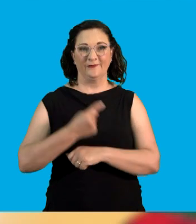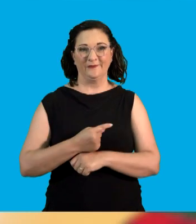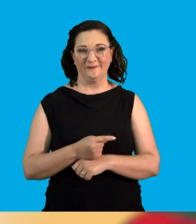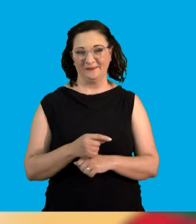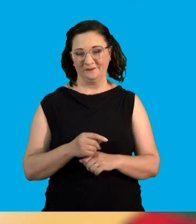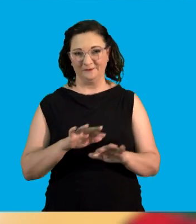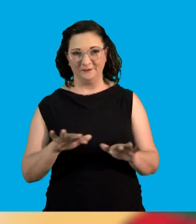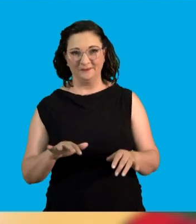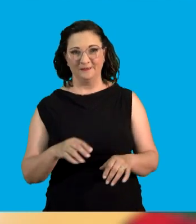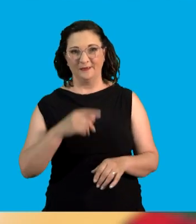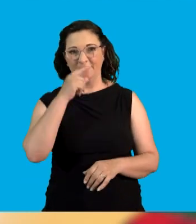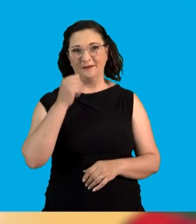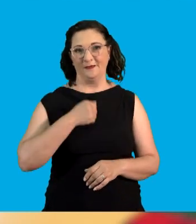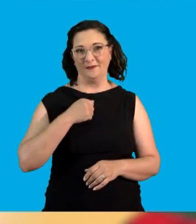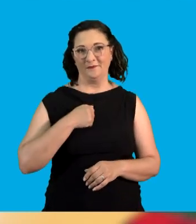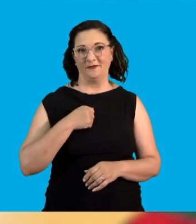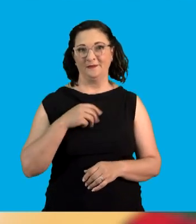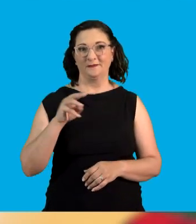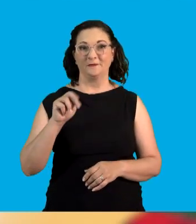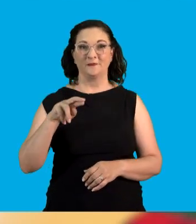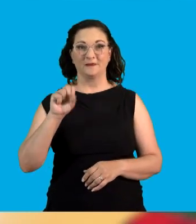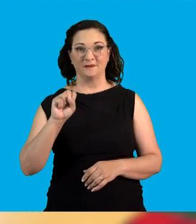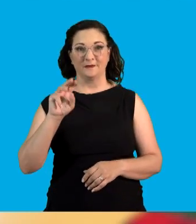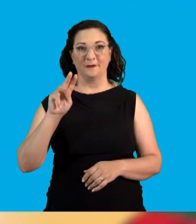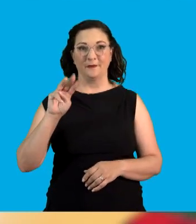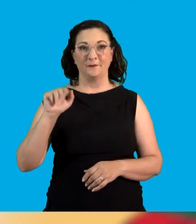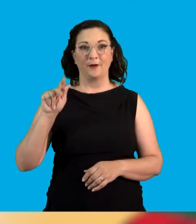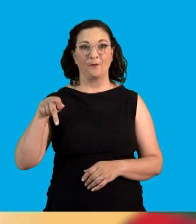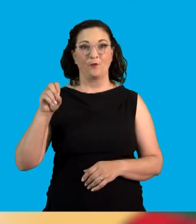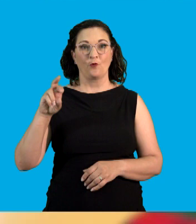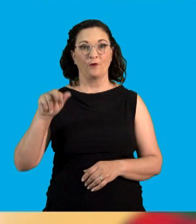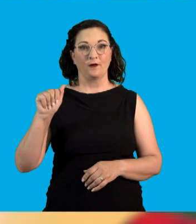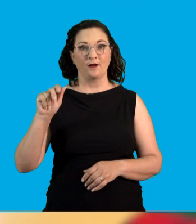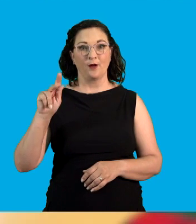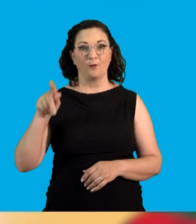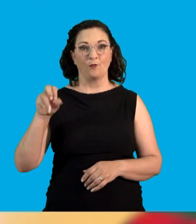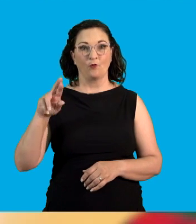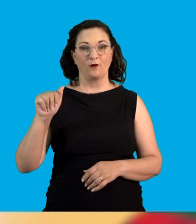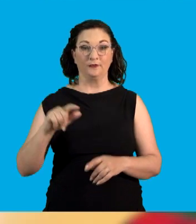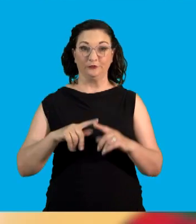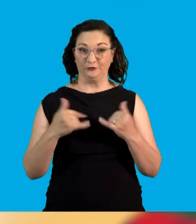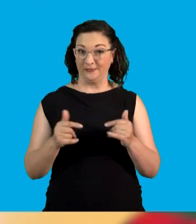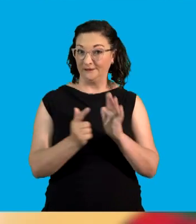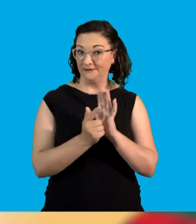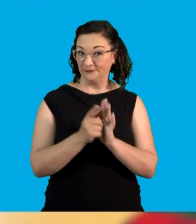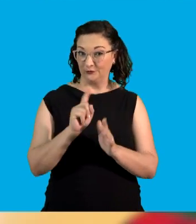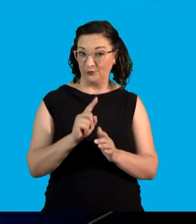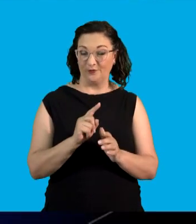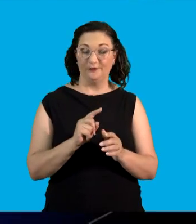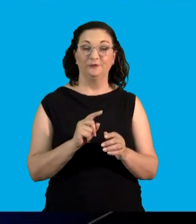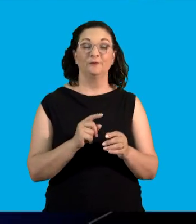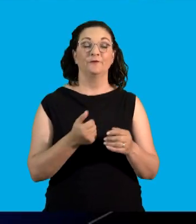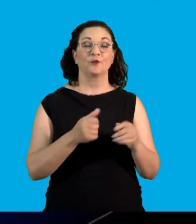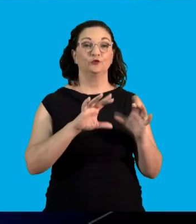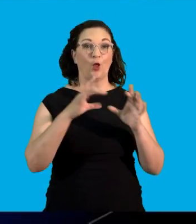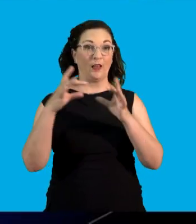Good day, learners. My name is Dimpho Rampora, and today's lesson is on our solar system. Now, did you know